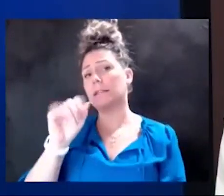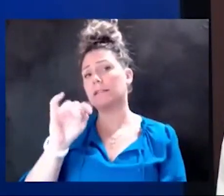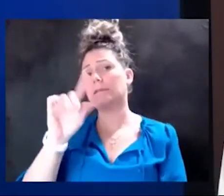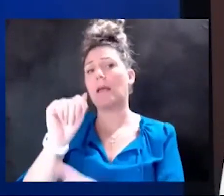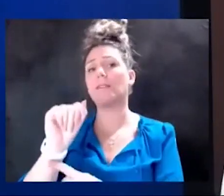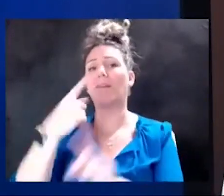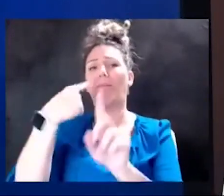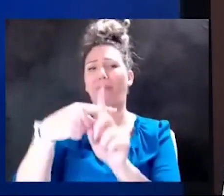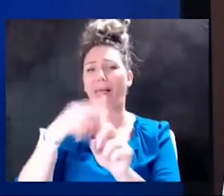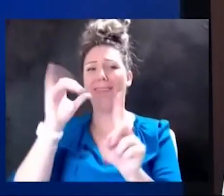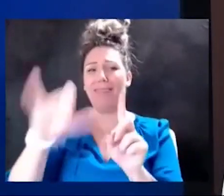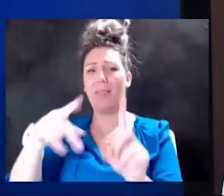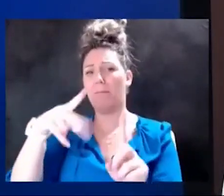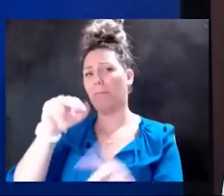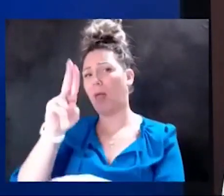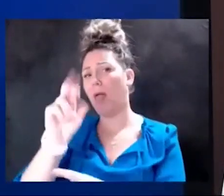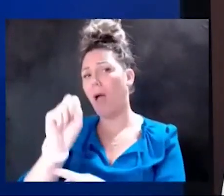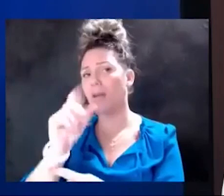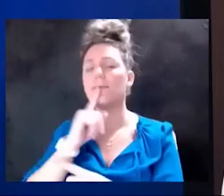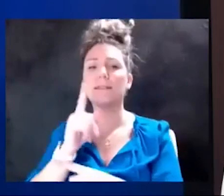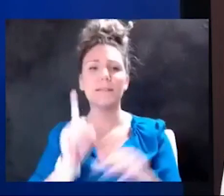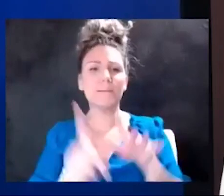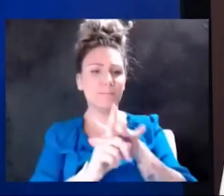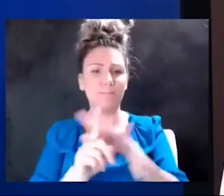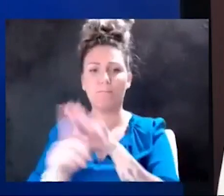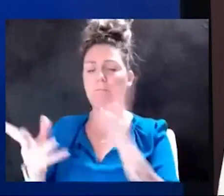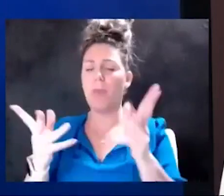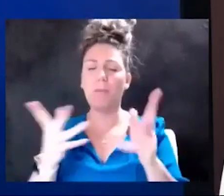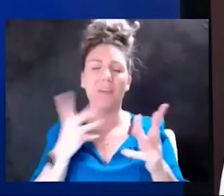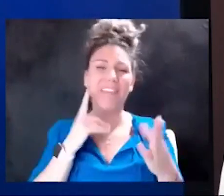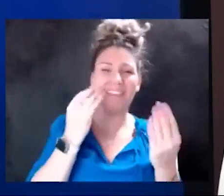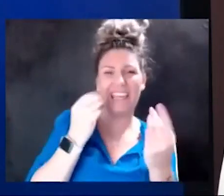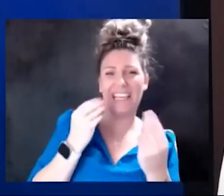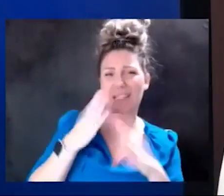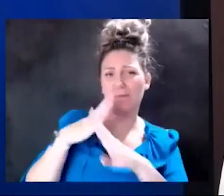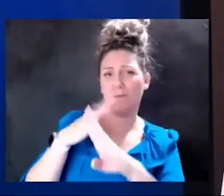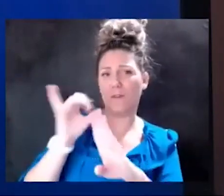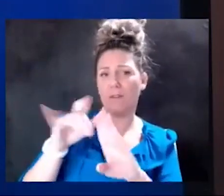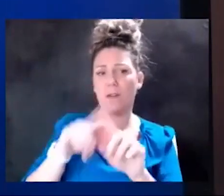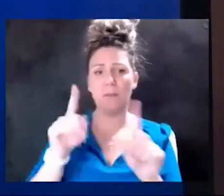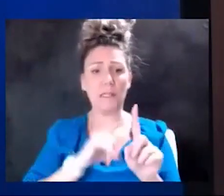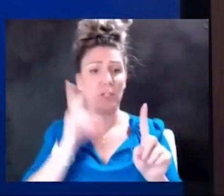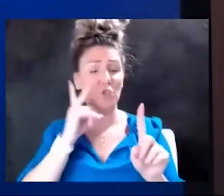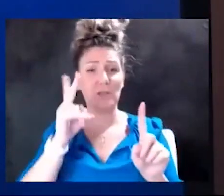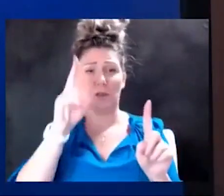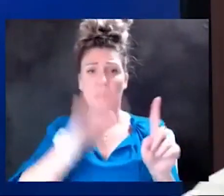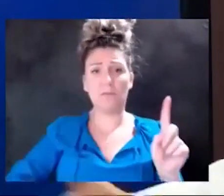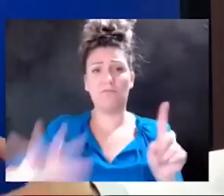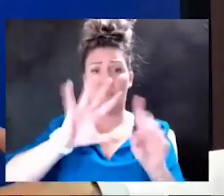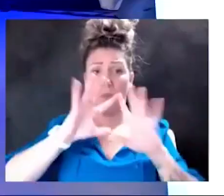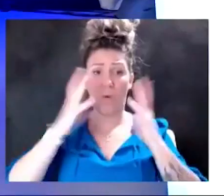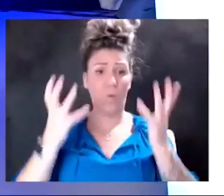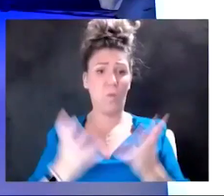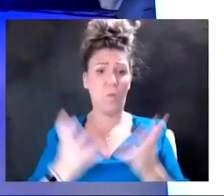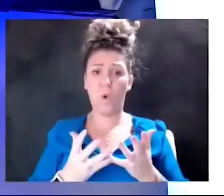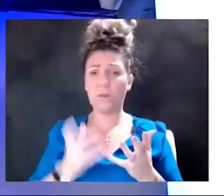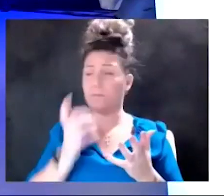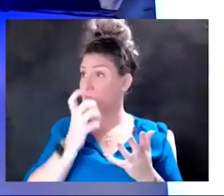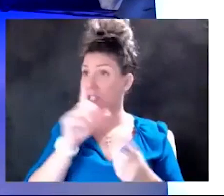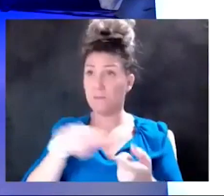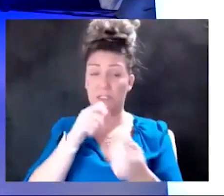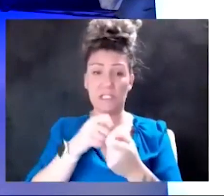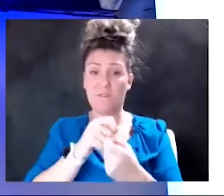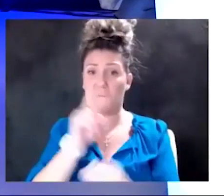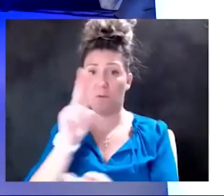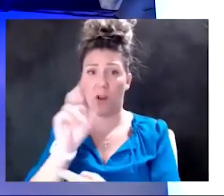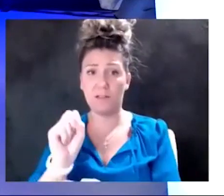pop. That may be some of what they're thinking. But I think you're seeing it all around the world. It's not just specific to the United States now. No,